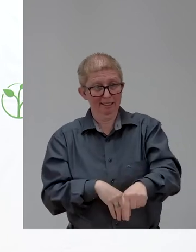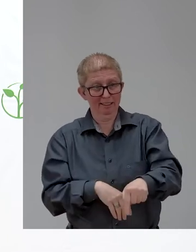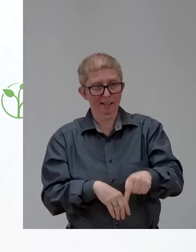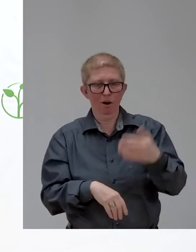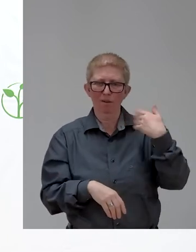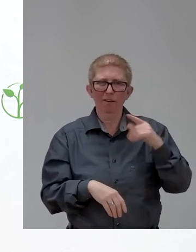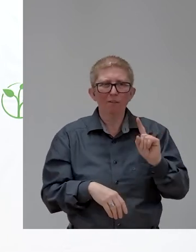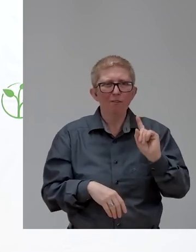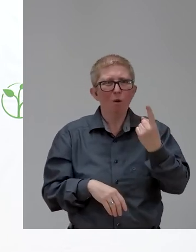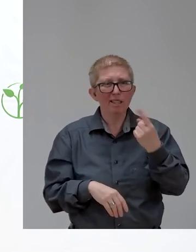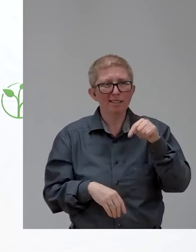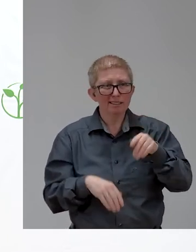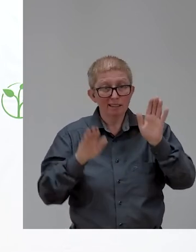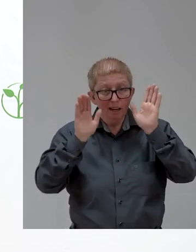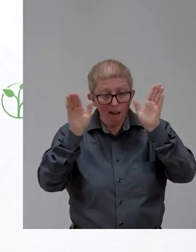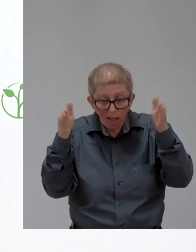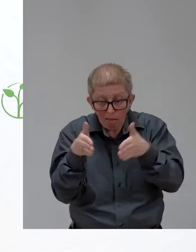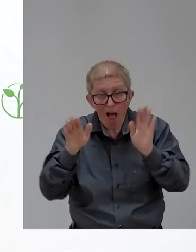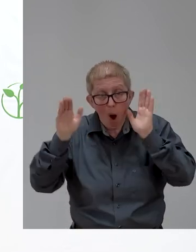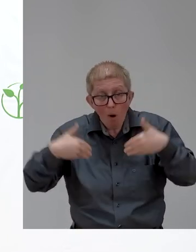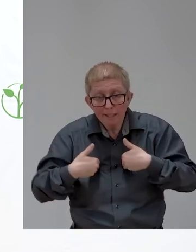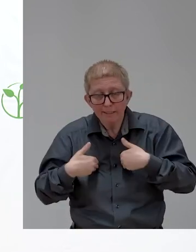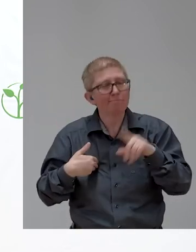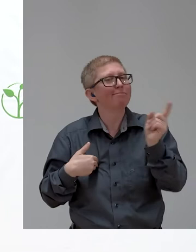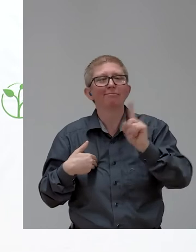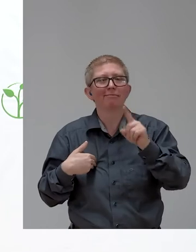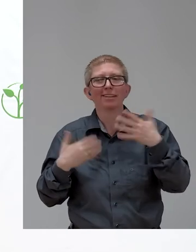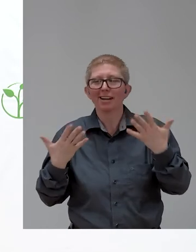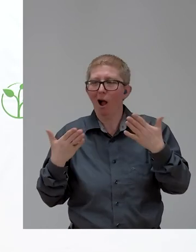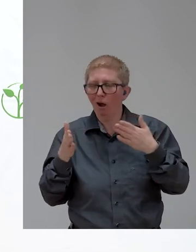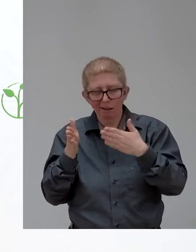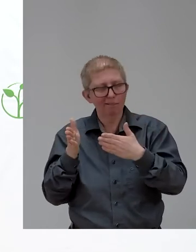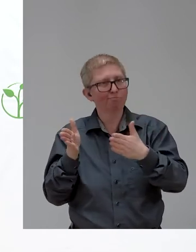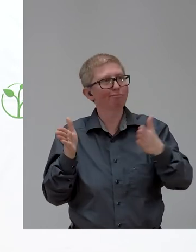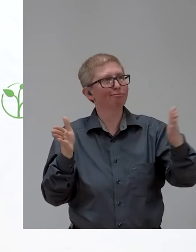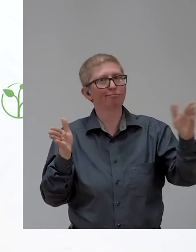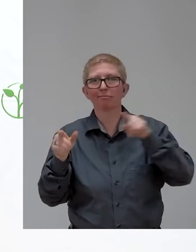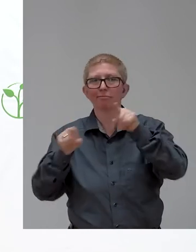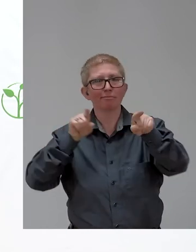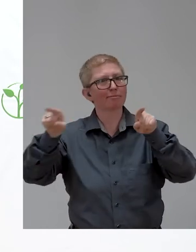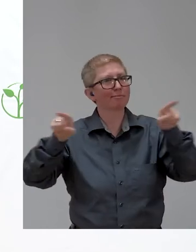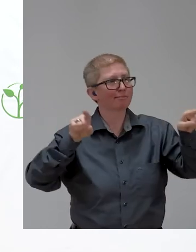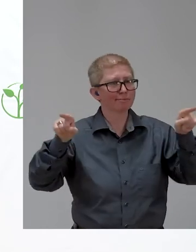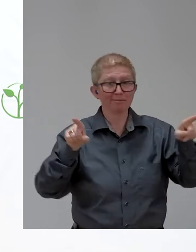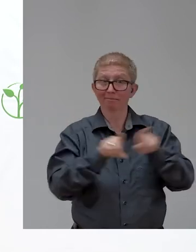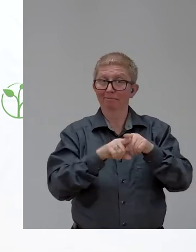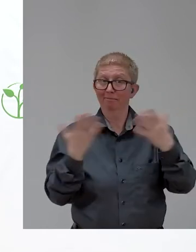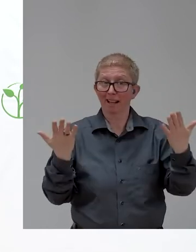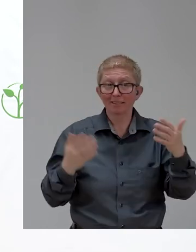autism. We also have applied the same method and tool for ADHS and other neurological